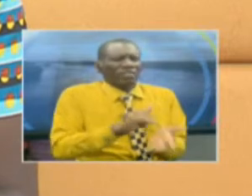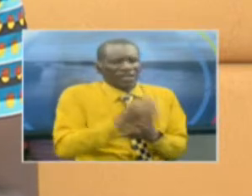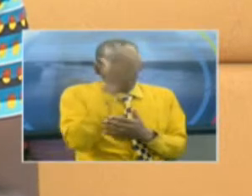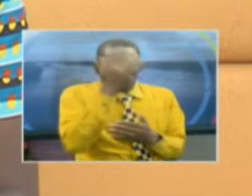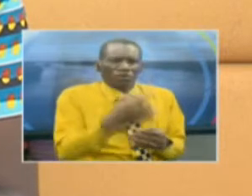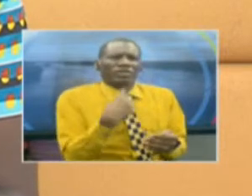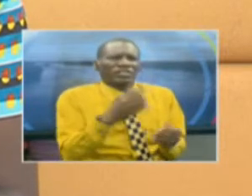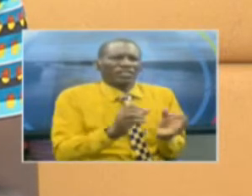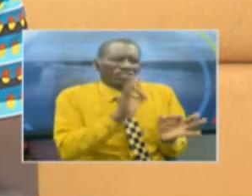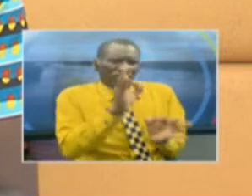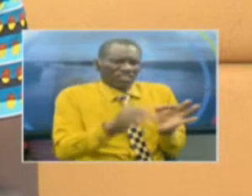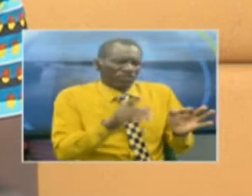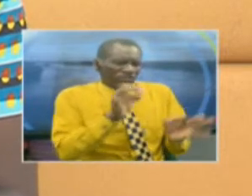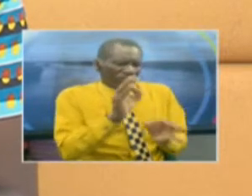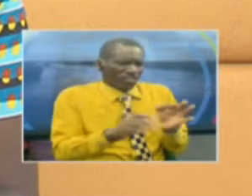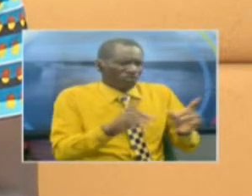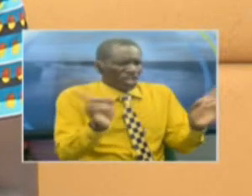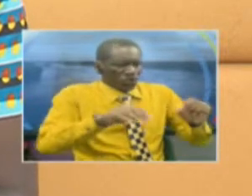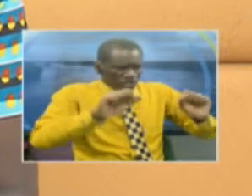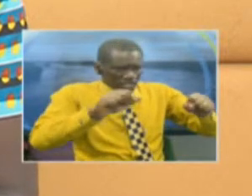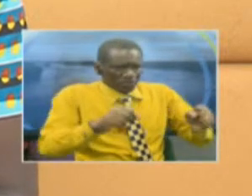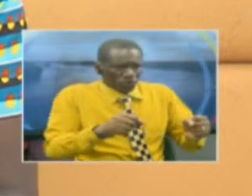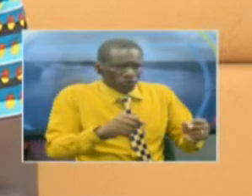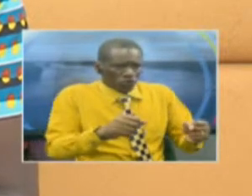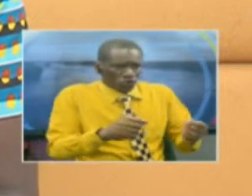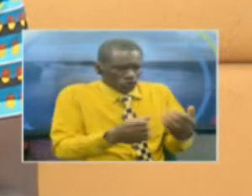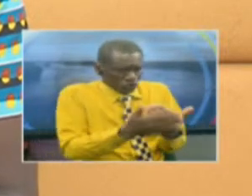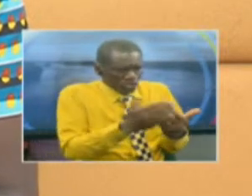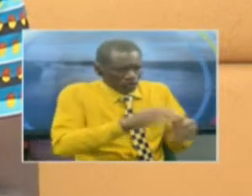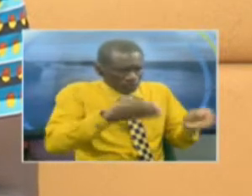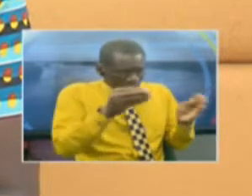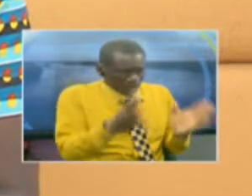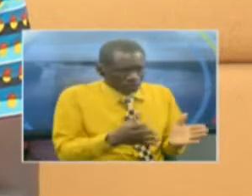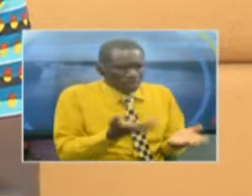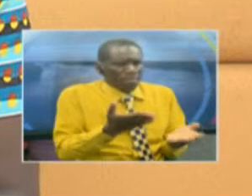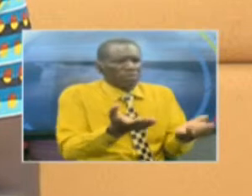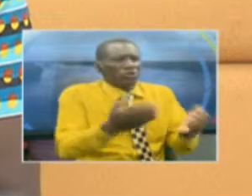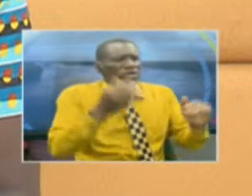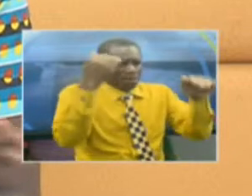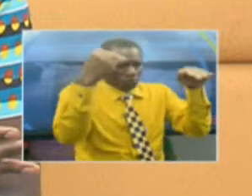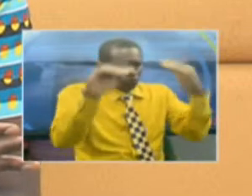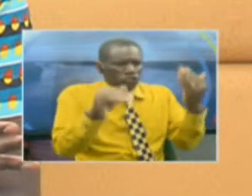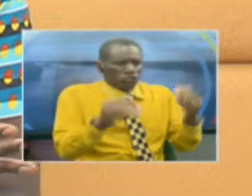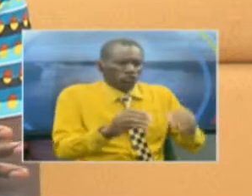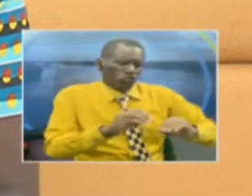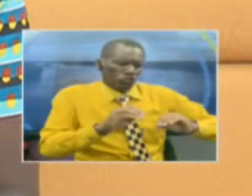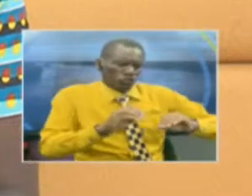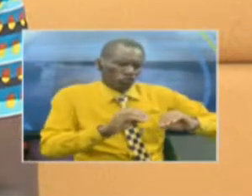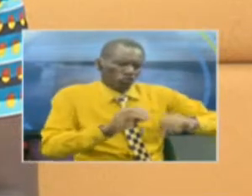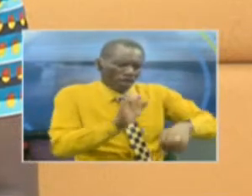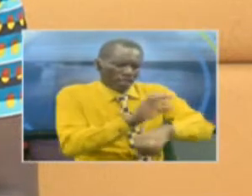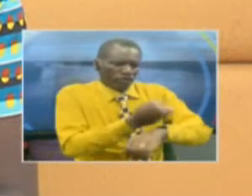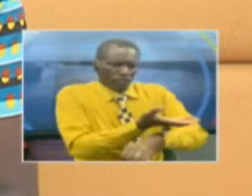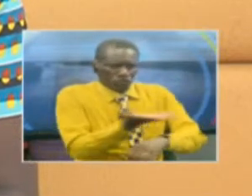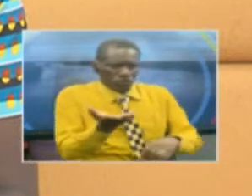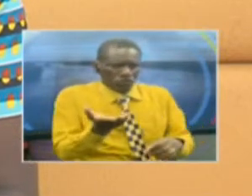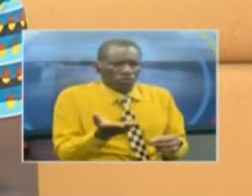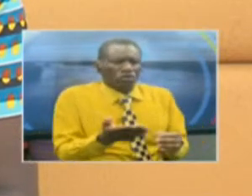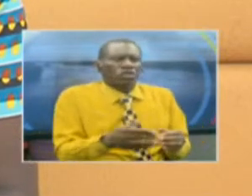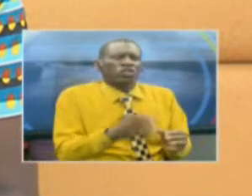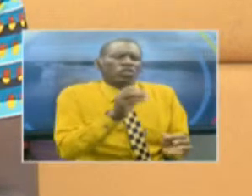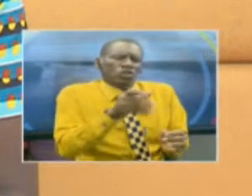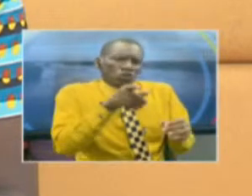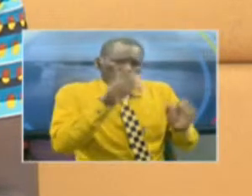if you're not able to handle it, you may need a professional to walk you through that journey of you being able